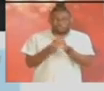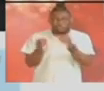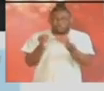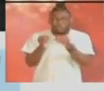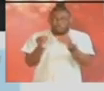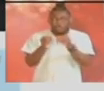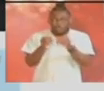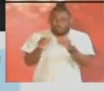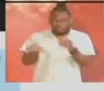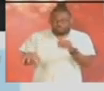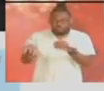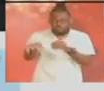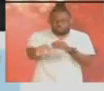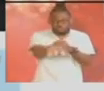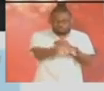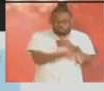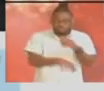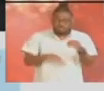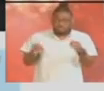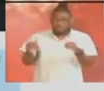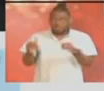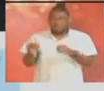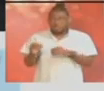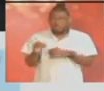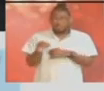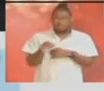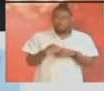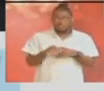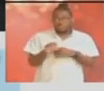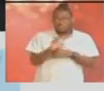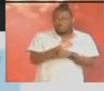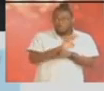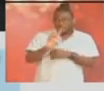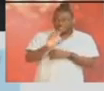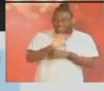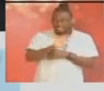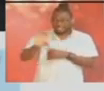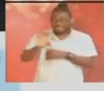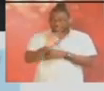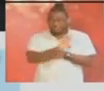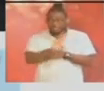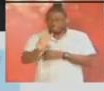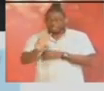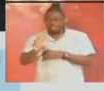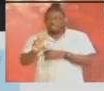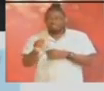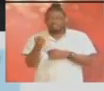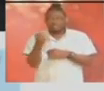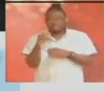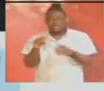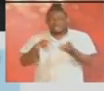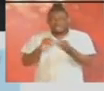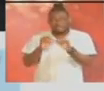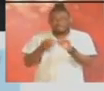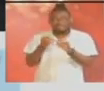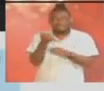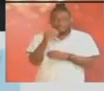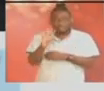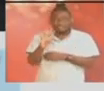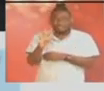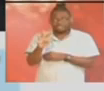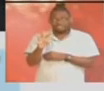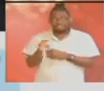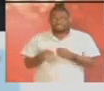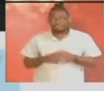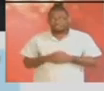dots in the east-west corridor and even more in what we call week 14. Next slide, please. So if we look at that